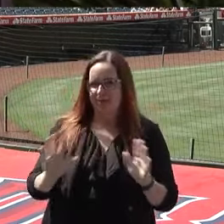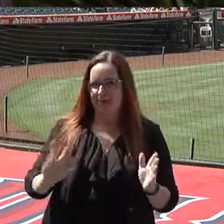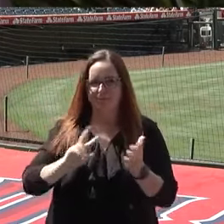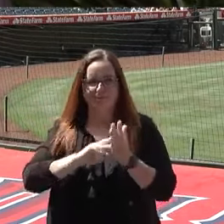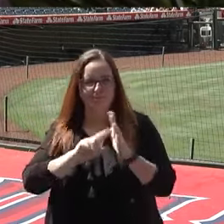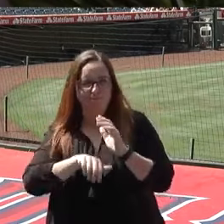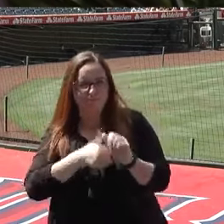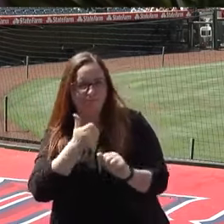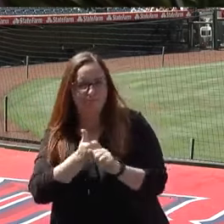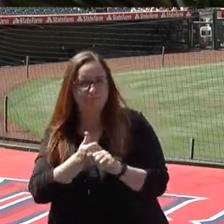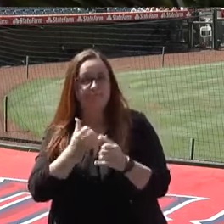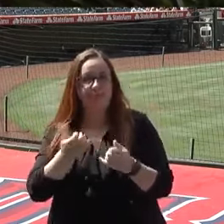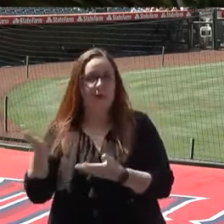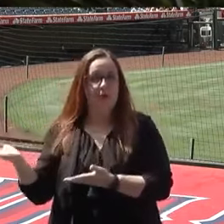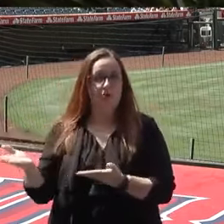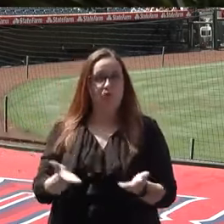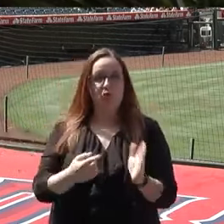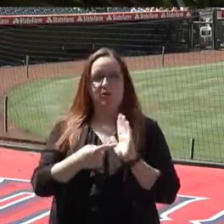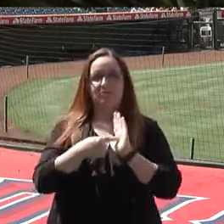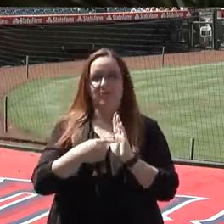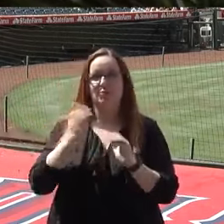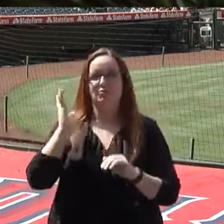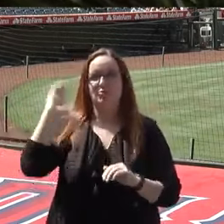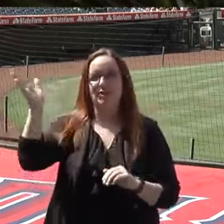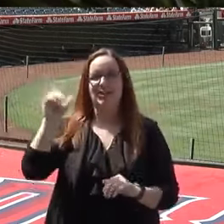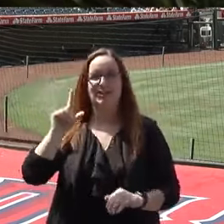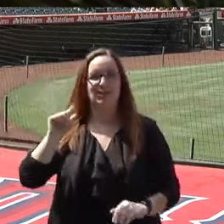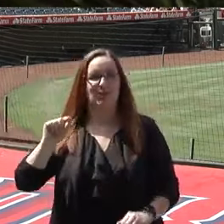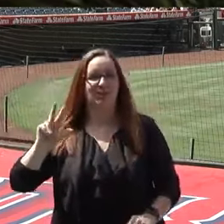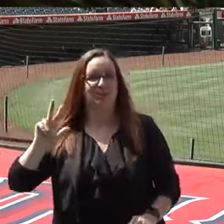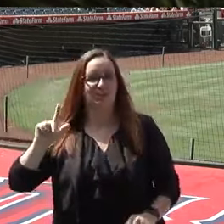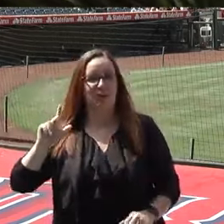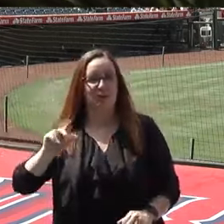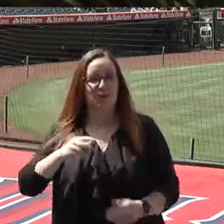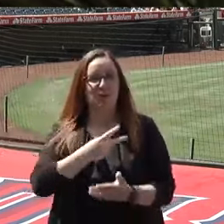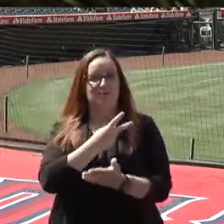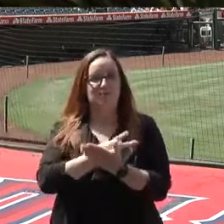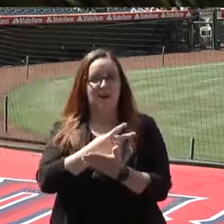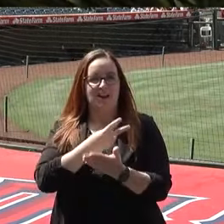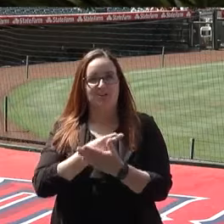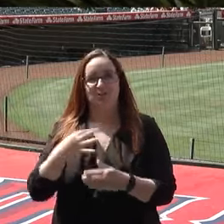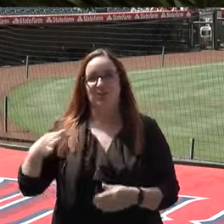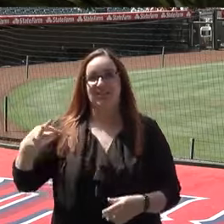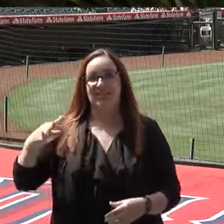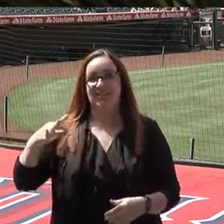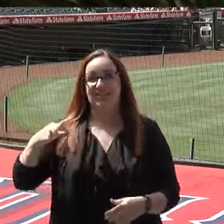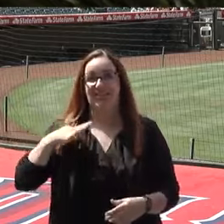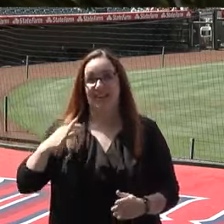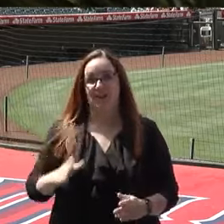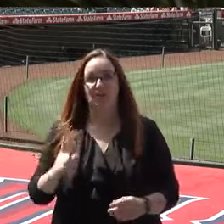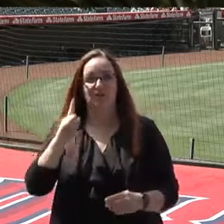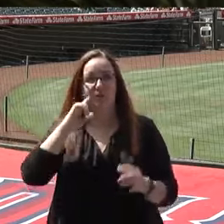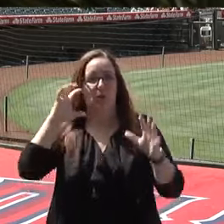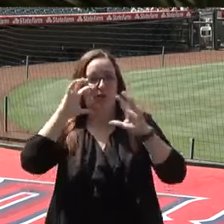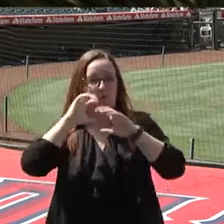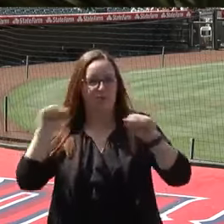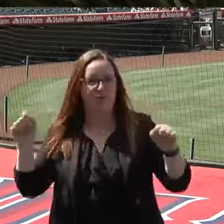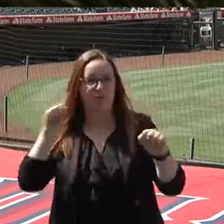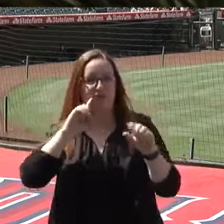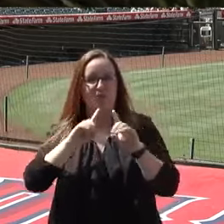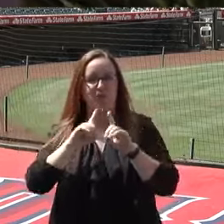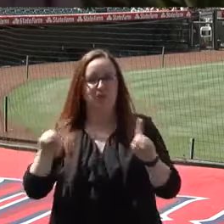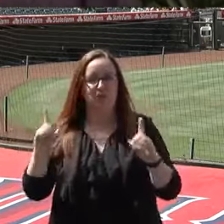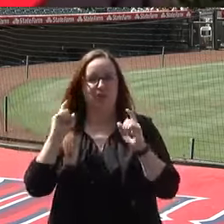now join us to present our 2023 master's candidates to the president for degree